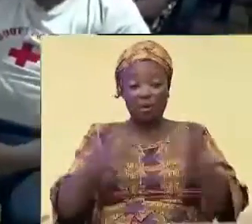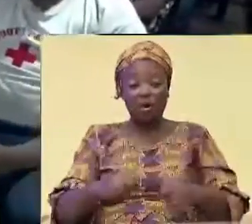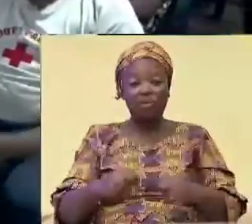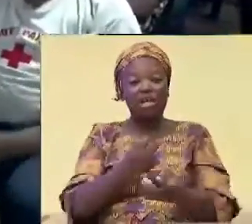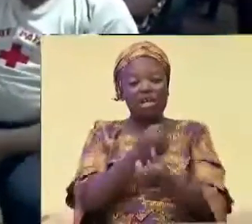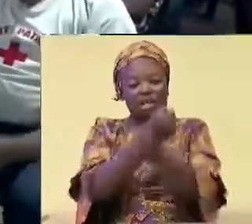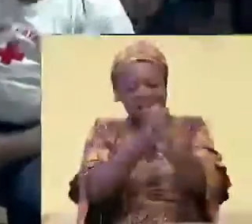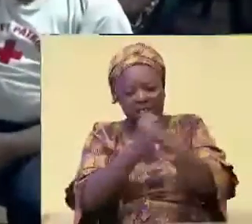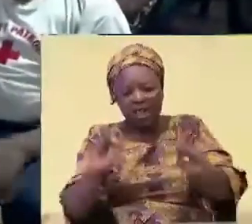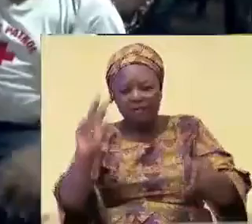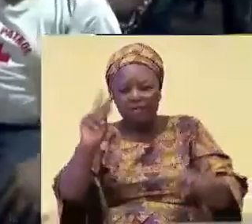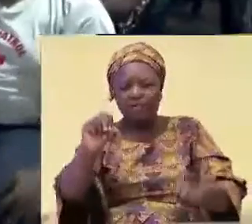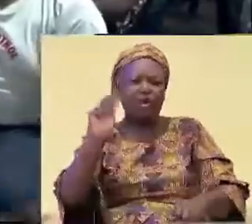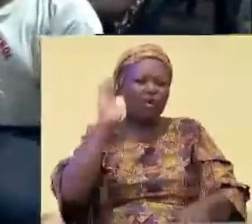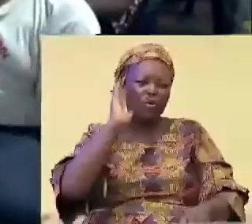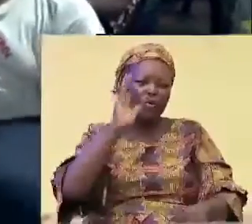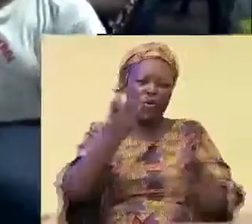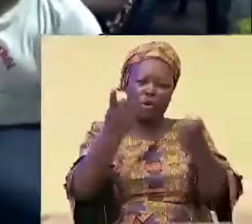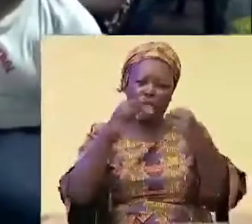salvation will come to me.